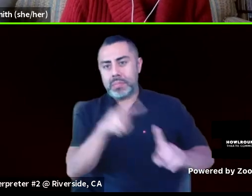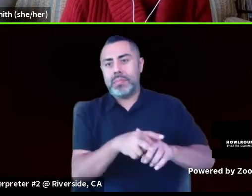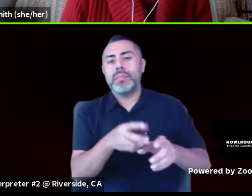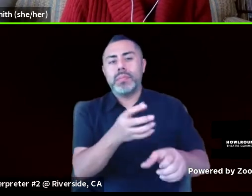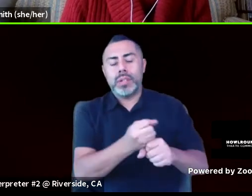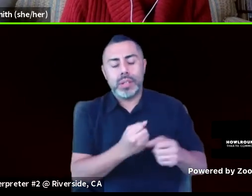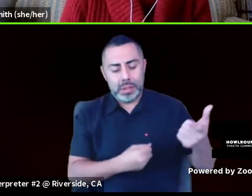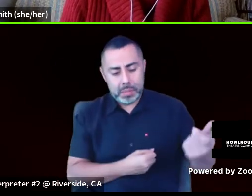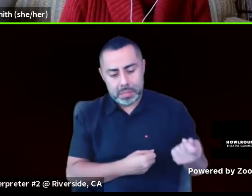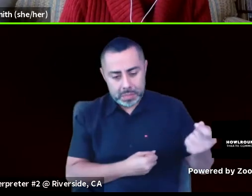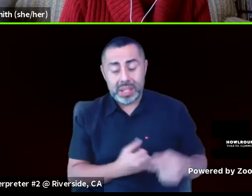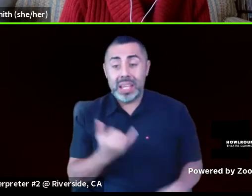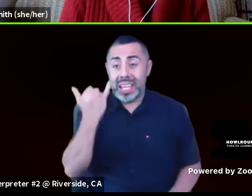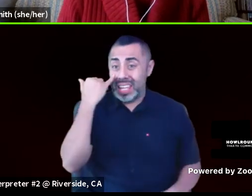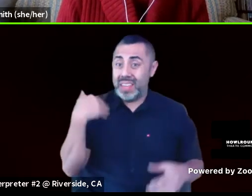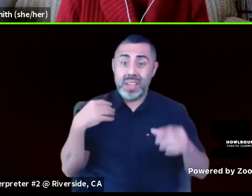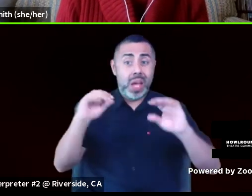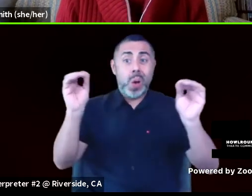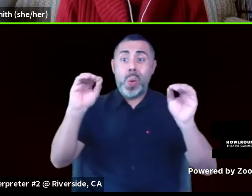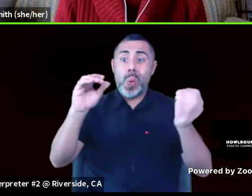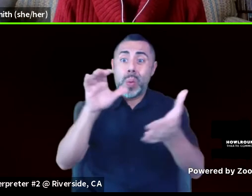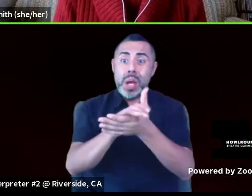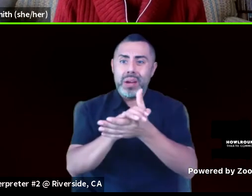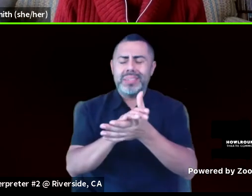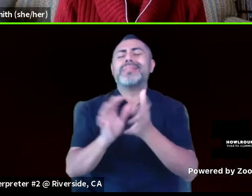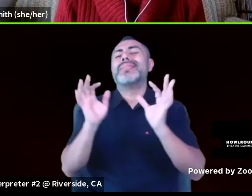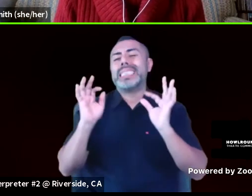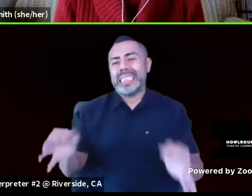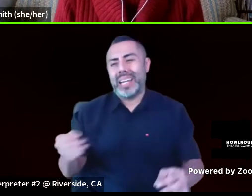for benefits. So of course